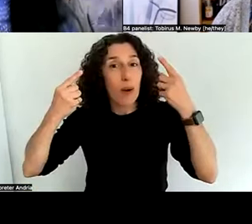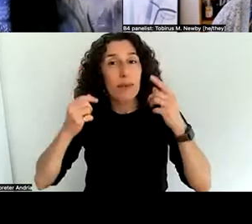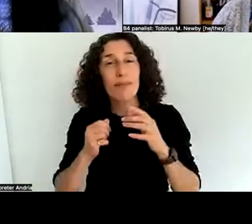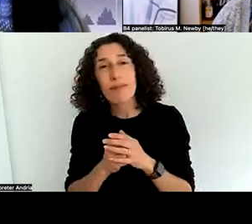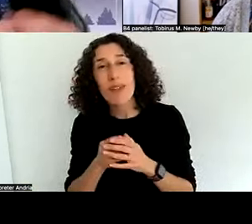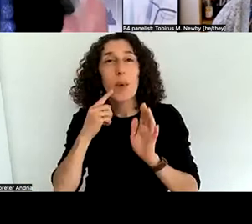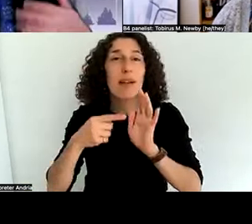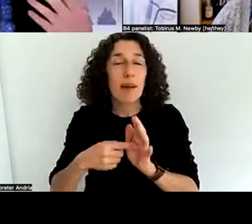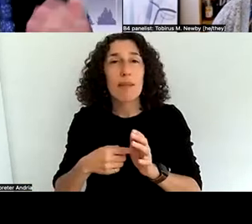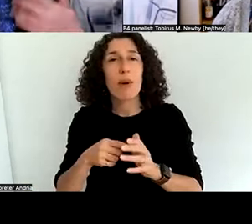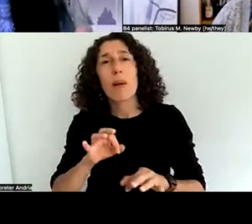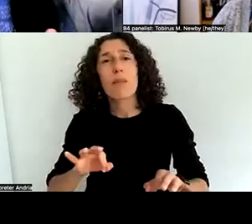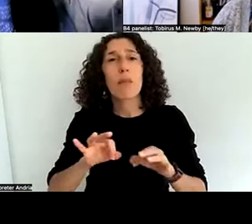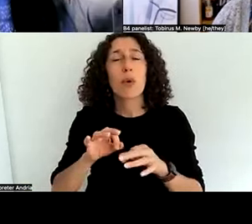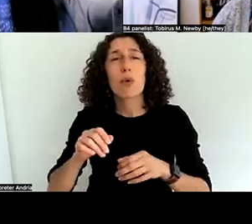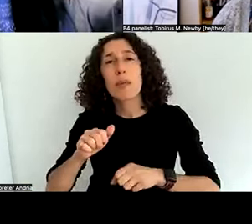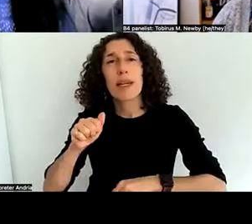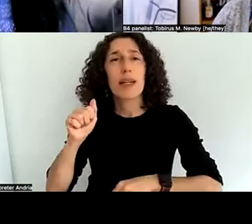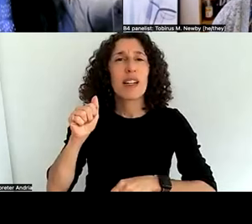skin and, you know, those kinds